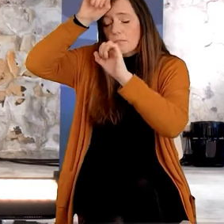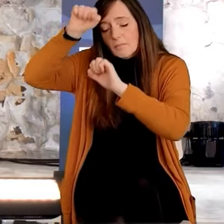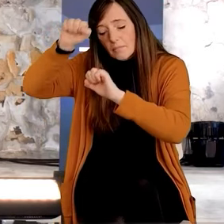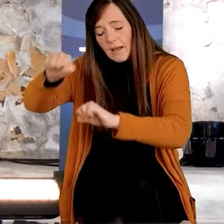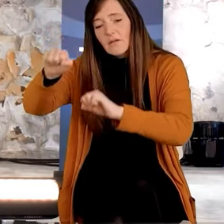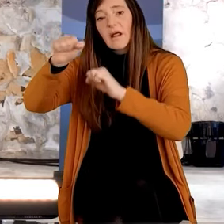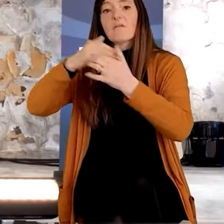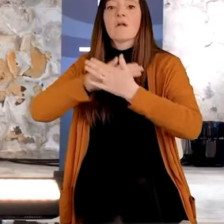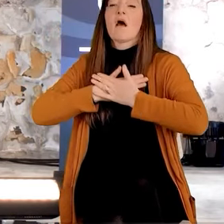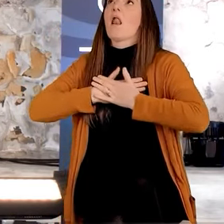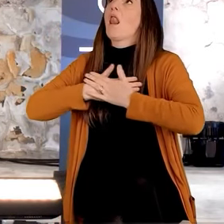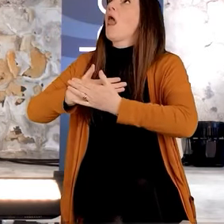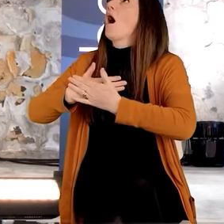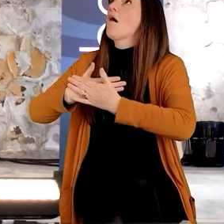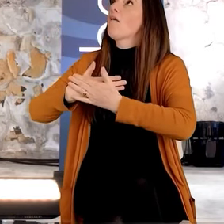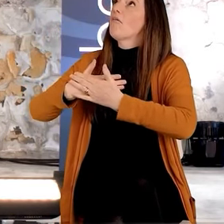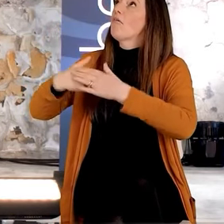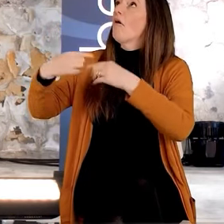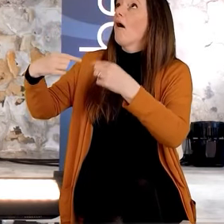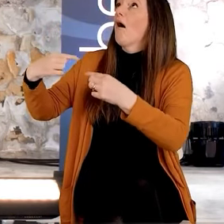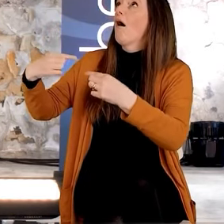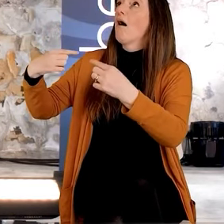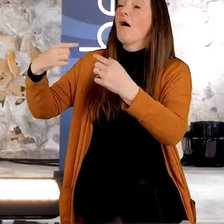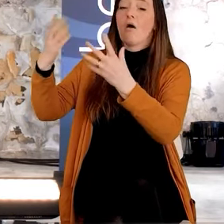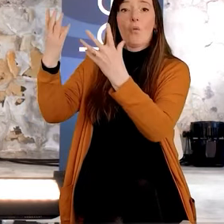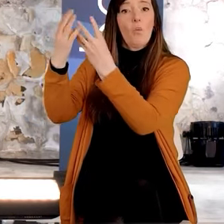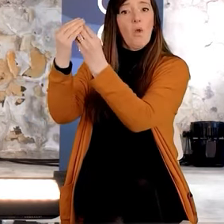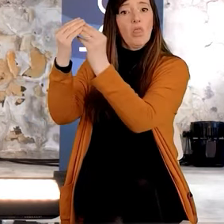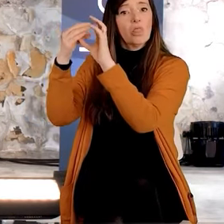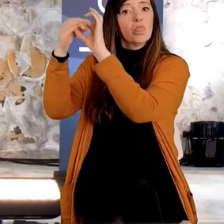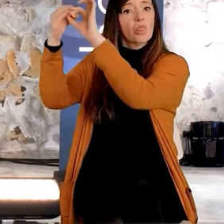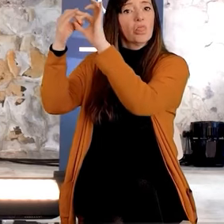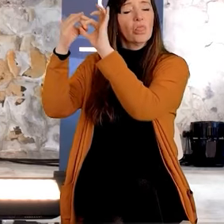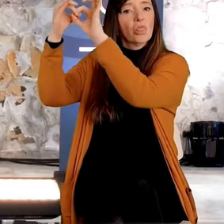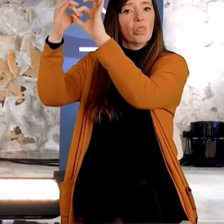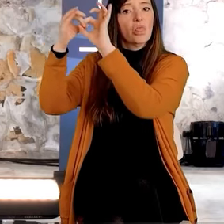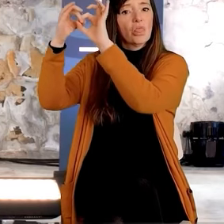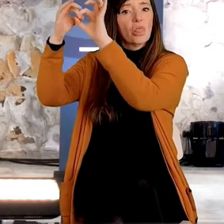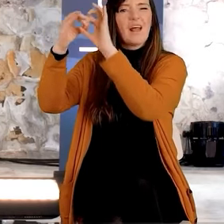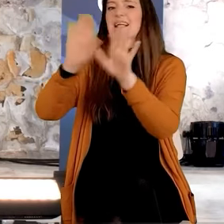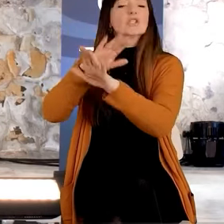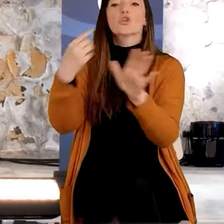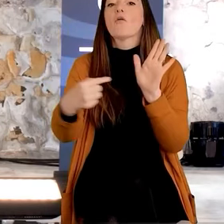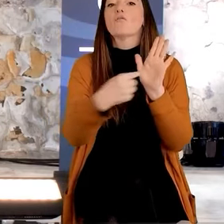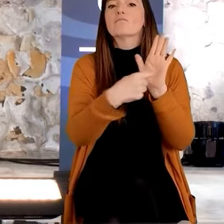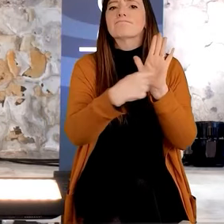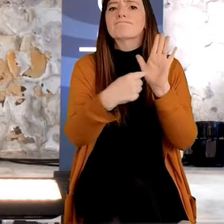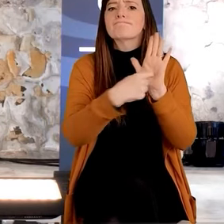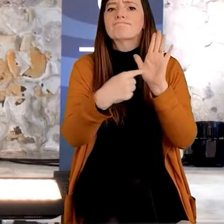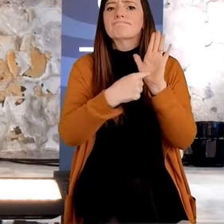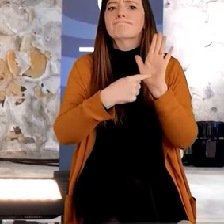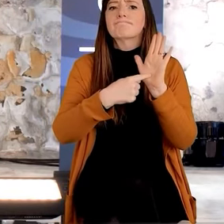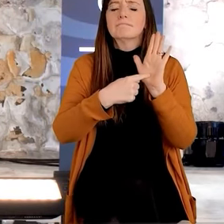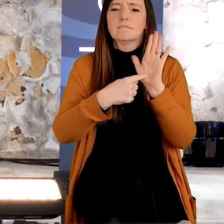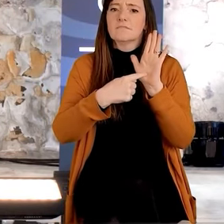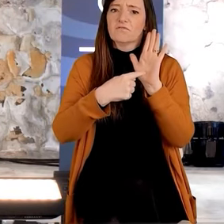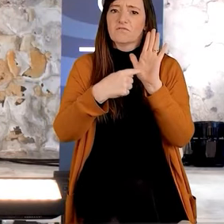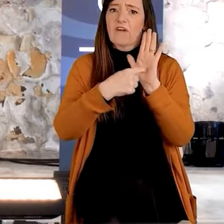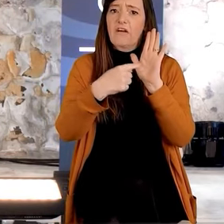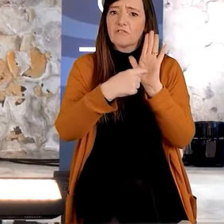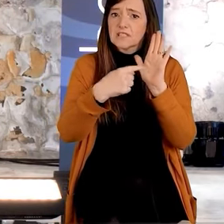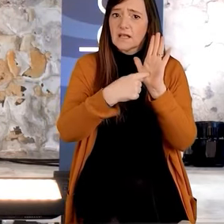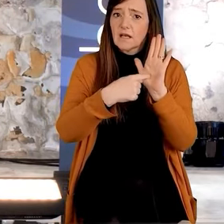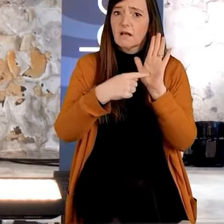fear. I'm going to love you and be with you. And there's something here, it's not Pharisaical.